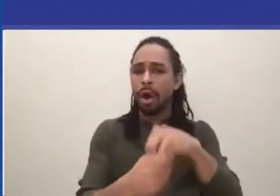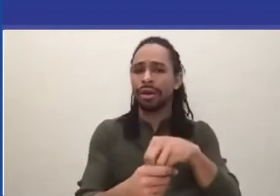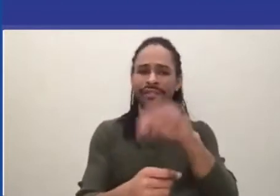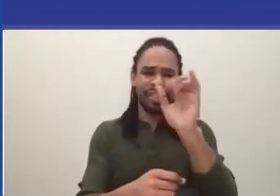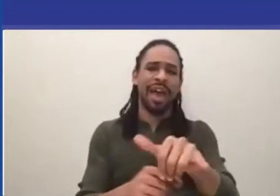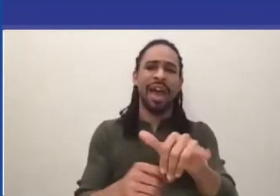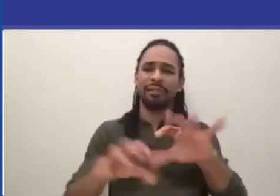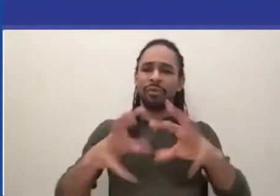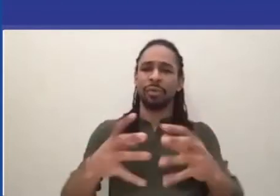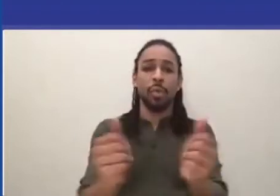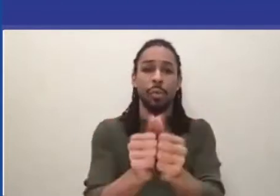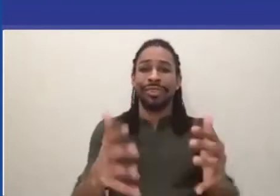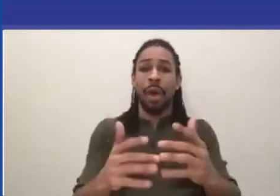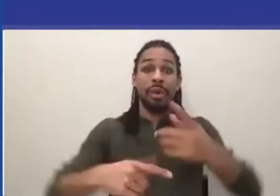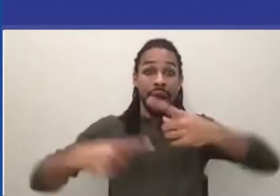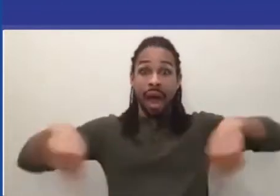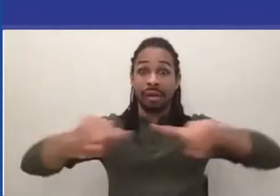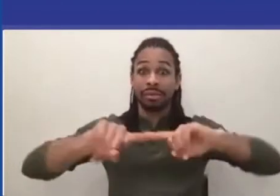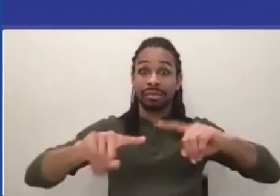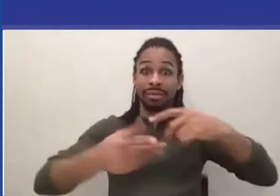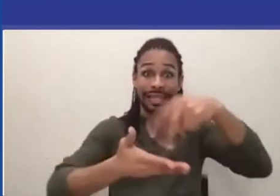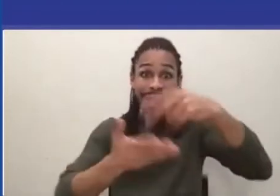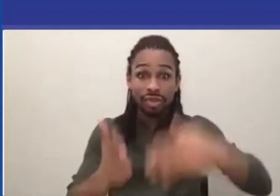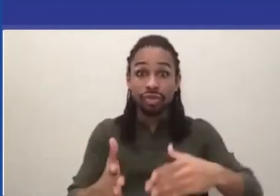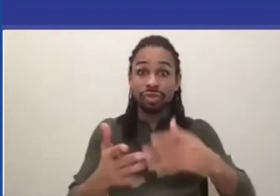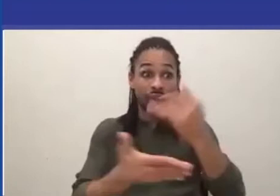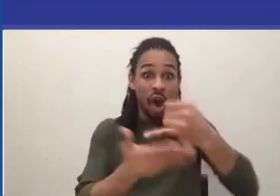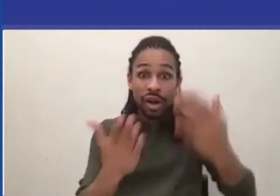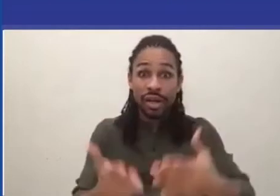die. And so I think that as the